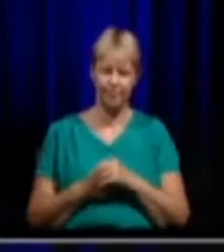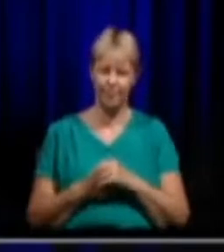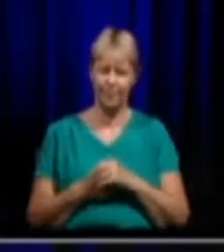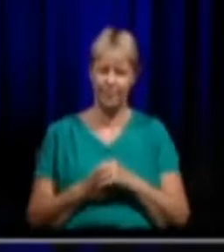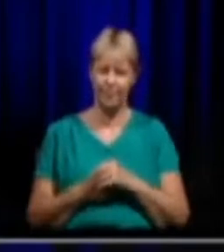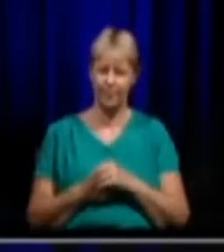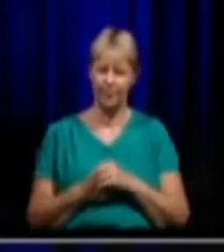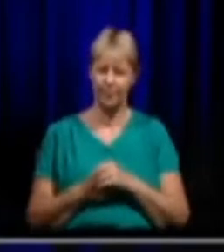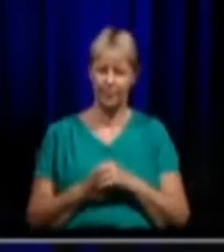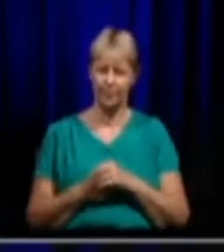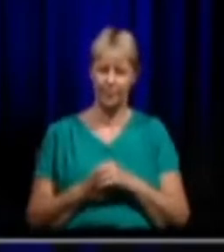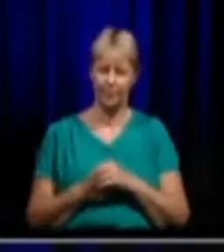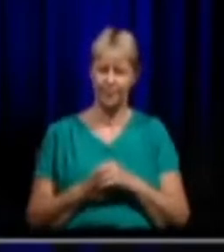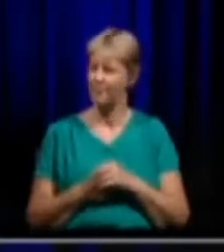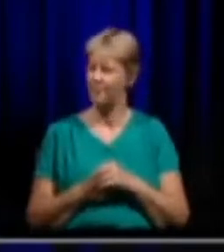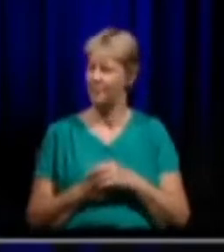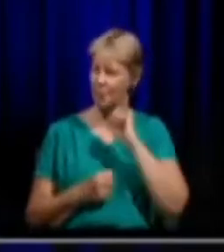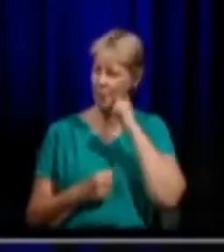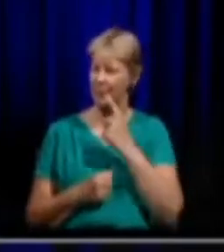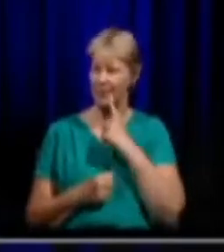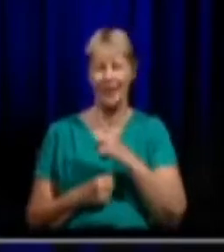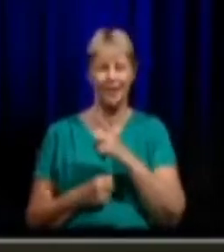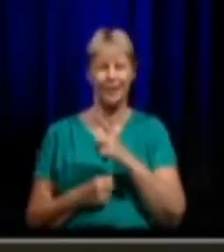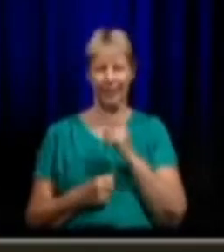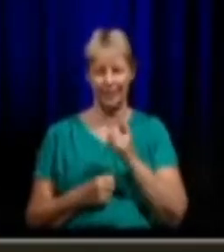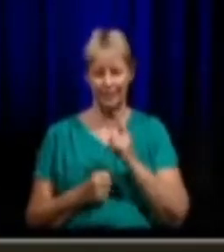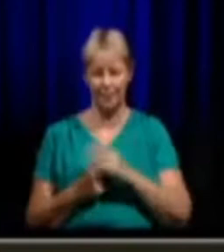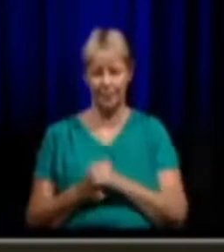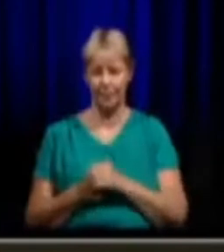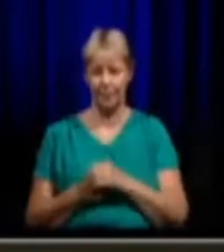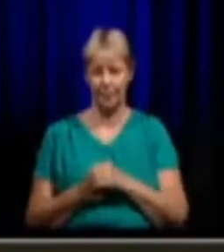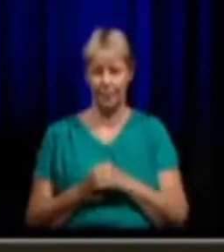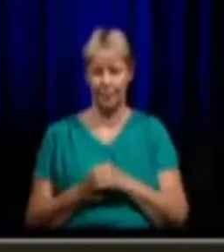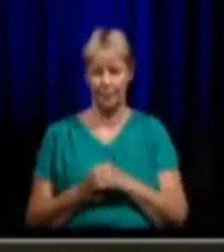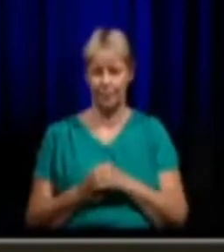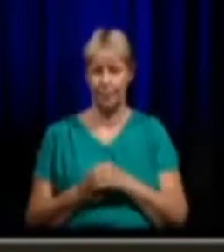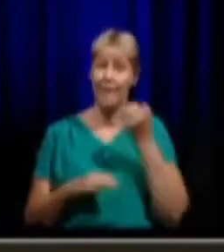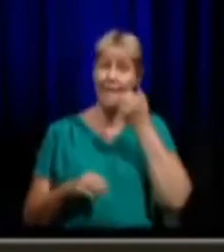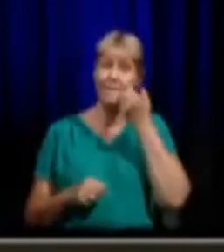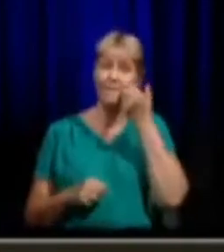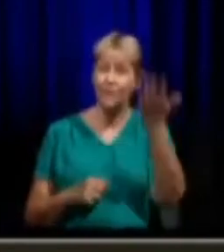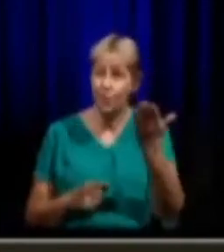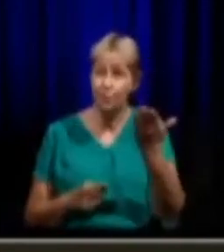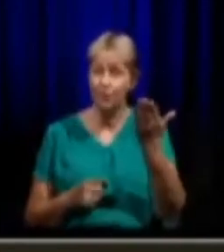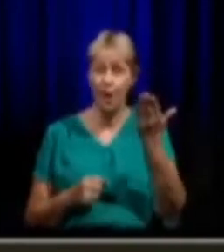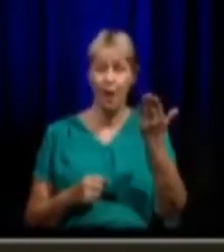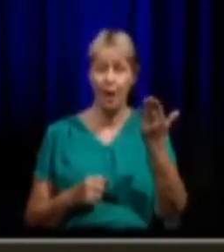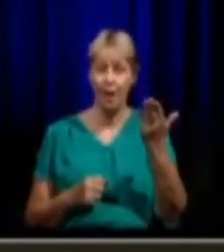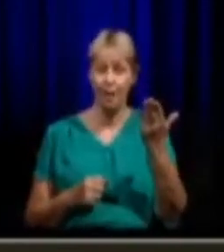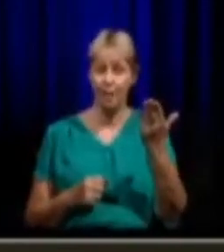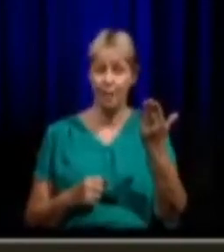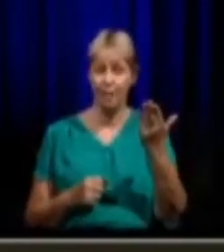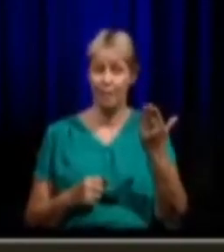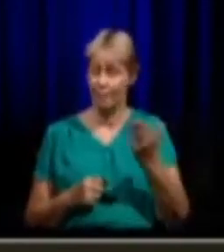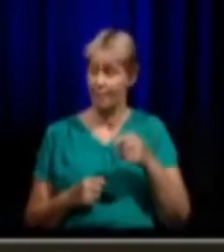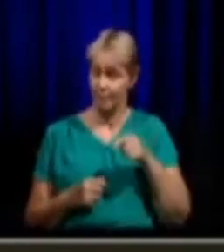because that's what all the preachers do. Yep. So there may be no more important predictor of future you than your community